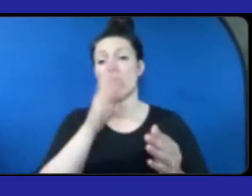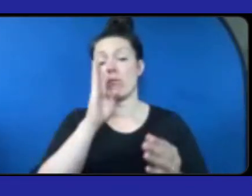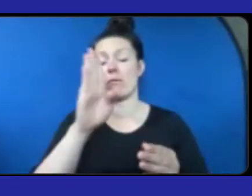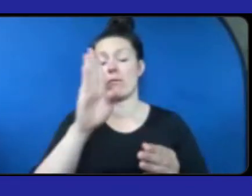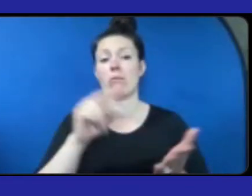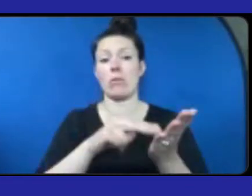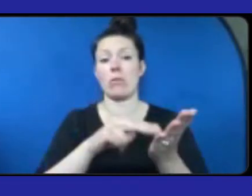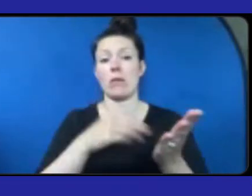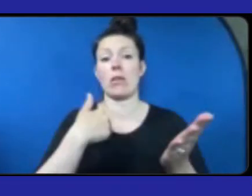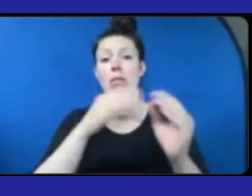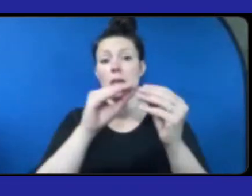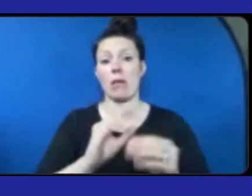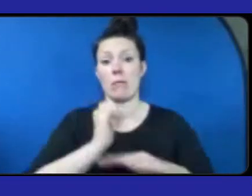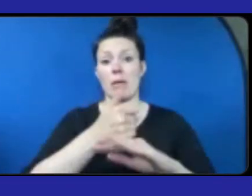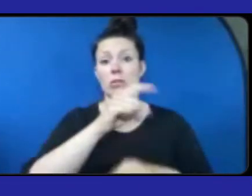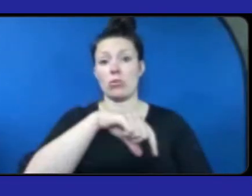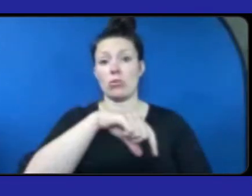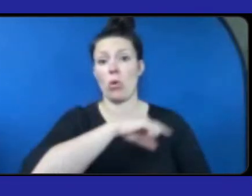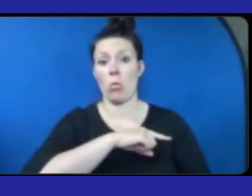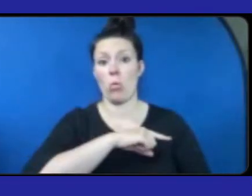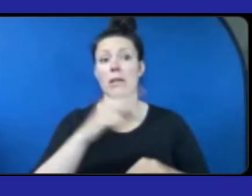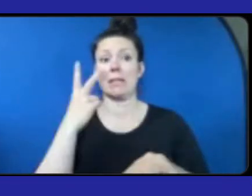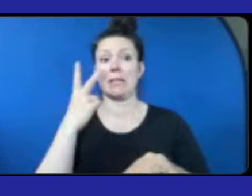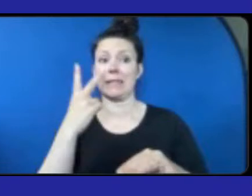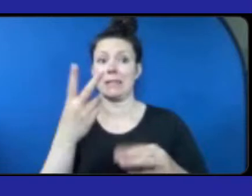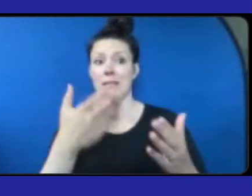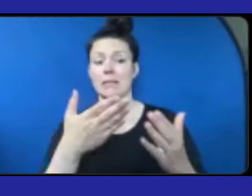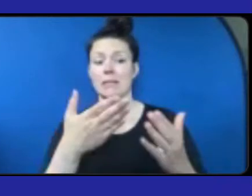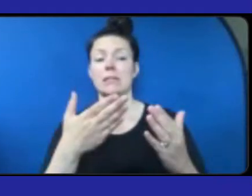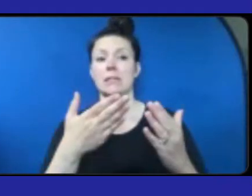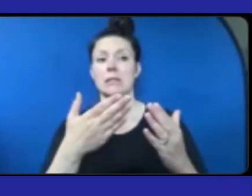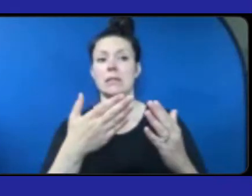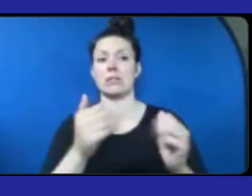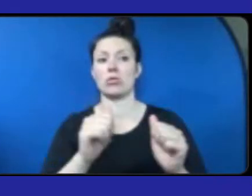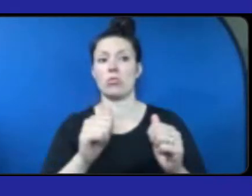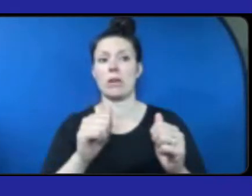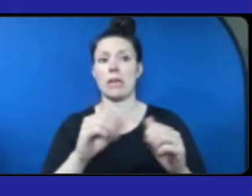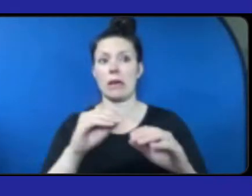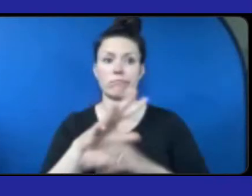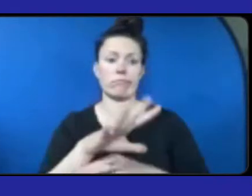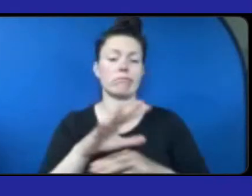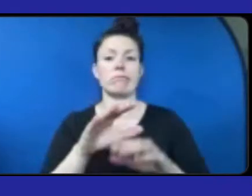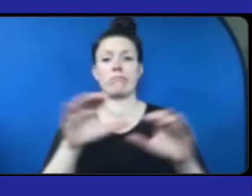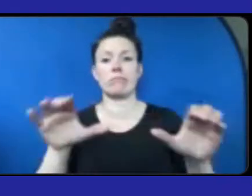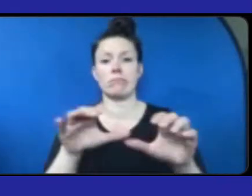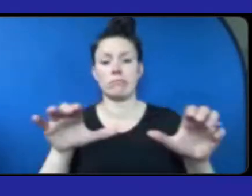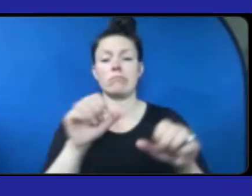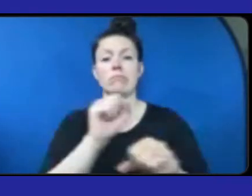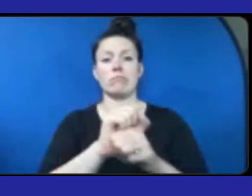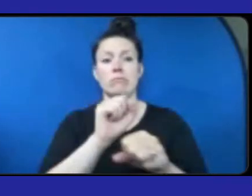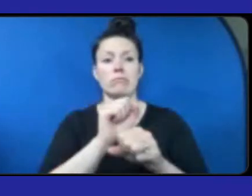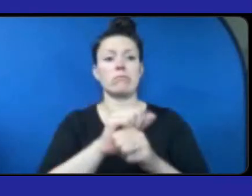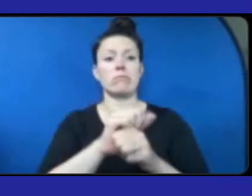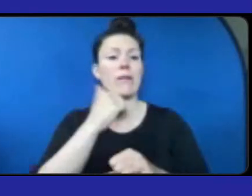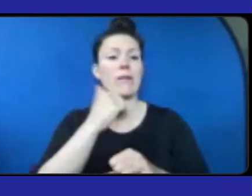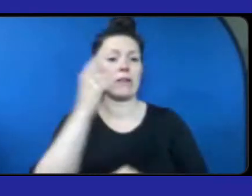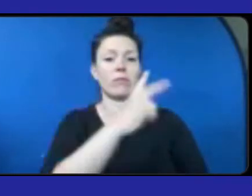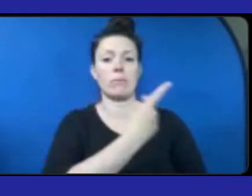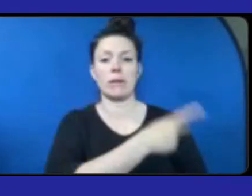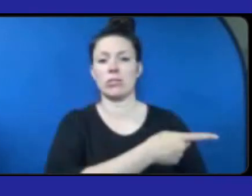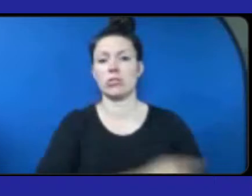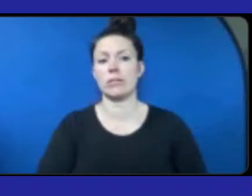have their metrics around quality to really start driving performance around the work that they do every day for our